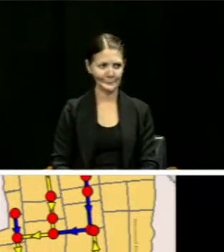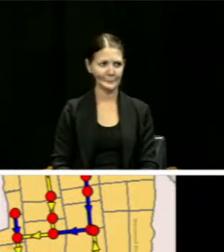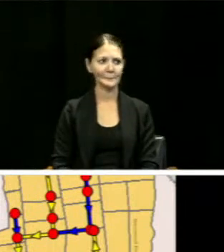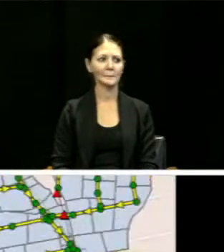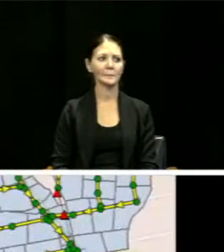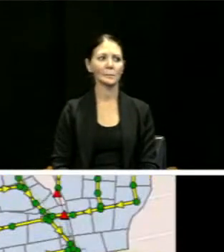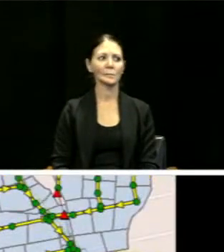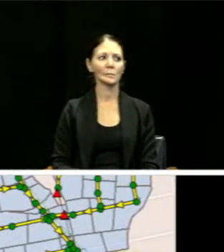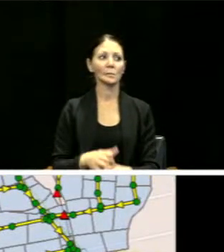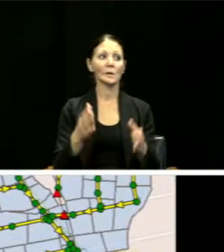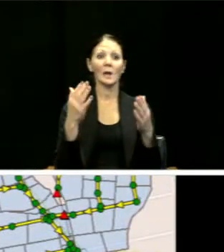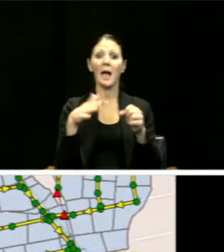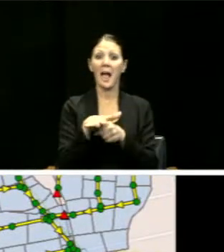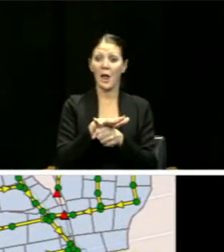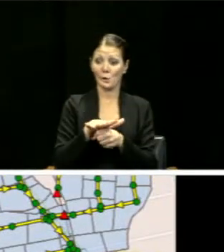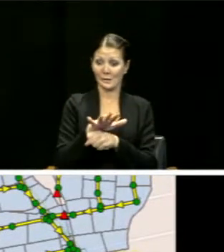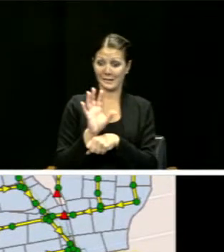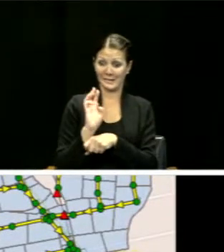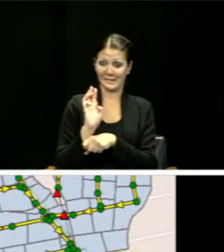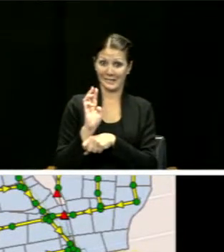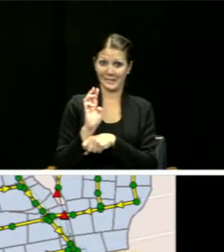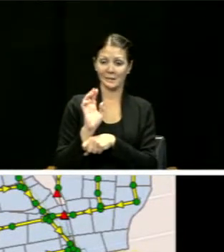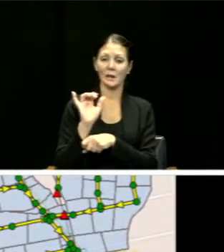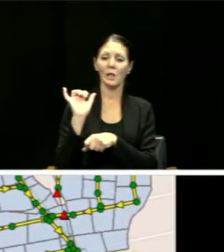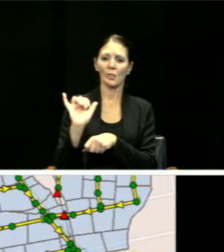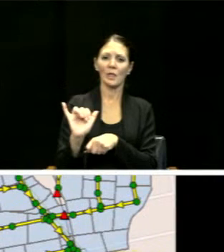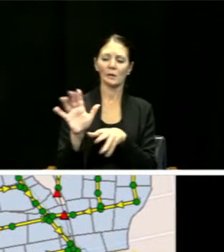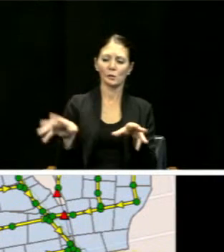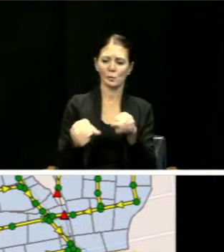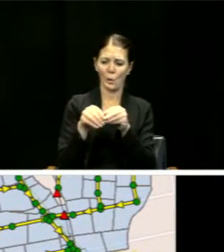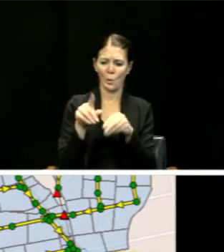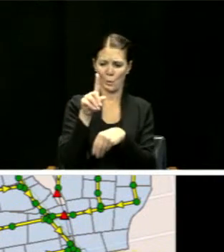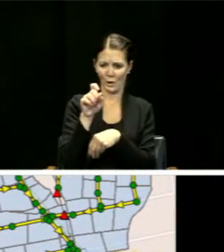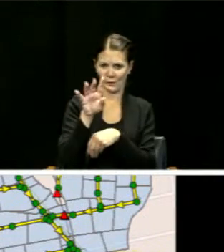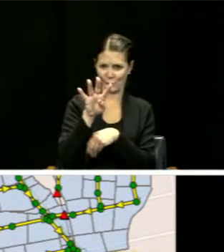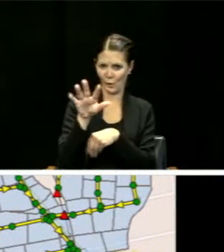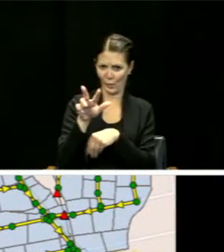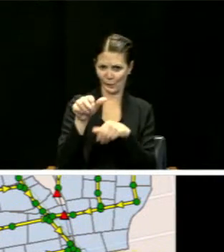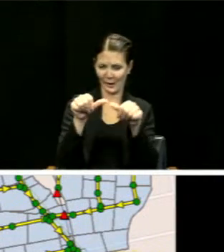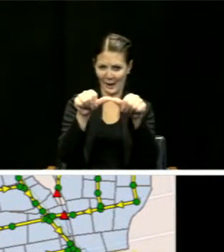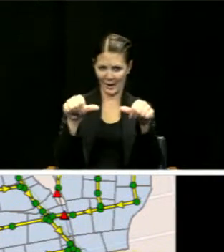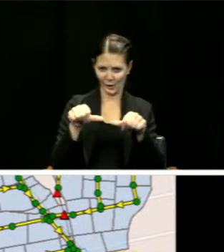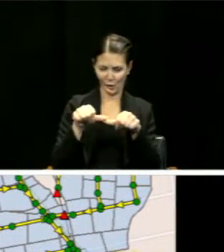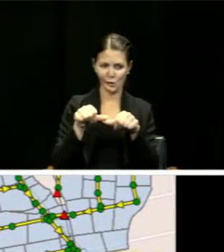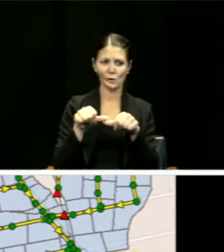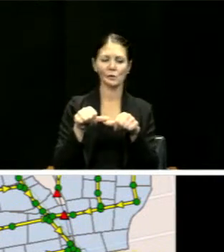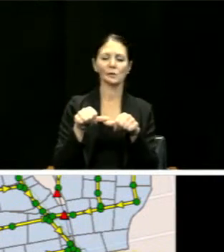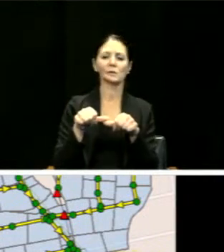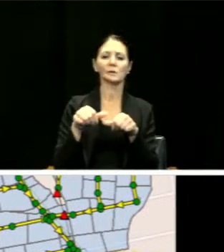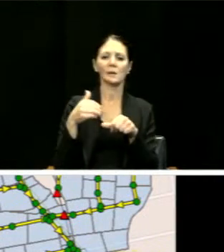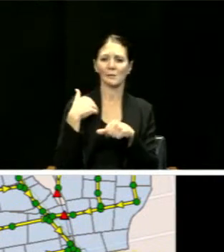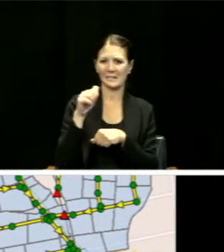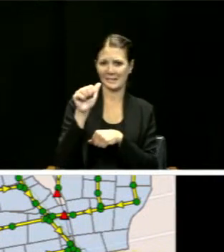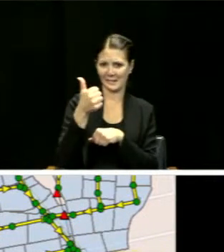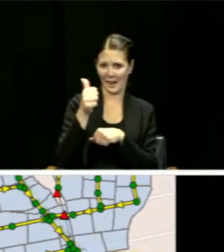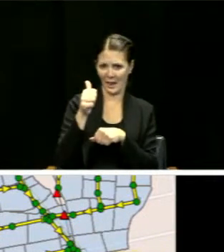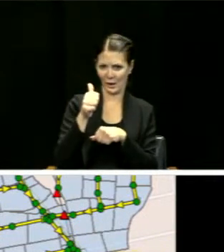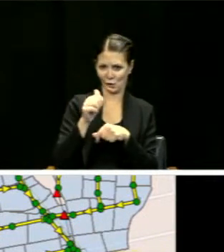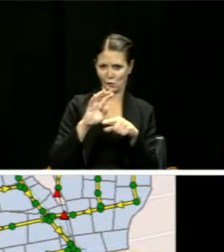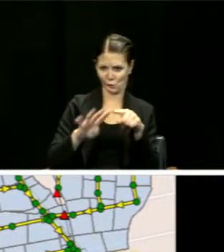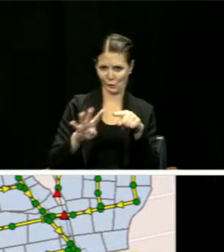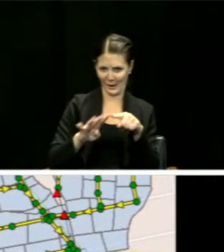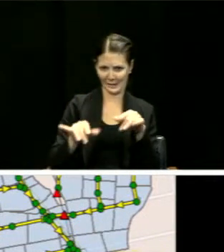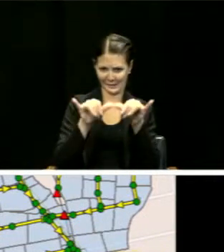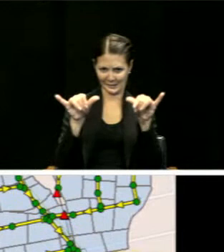And then for area 6 is a total of 143 acres, and there's 10 drainage systems in